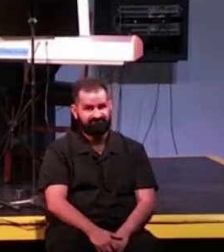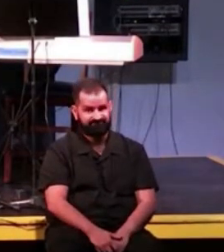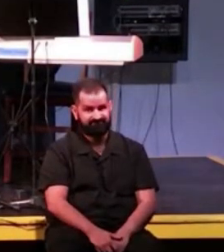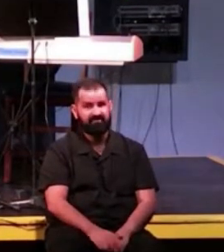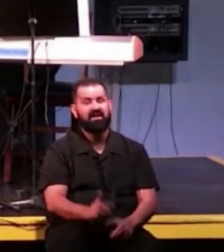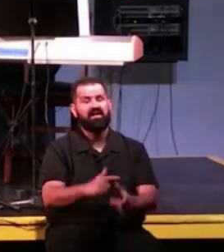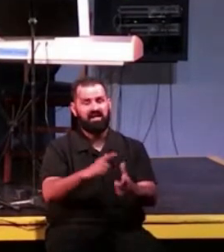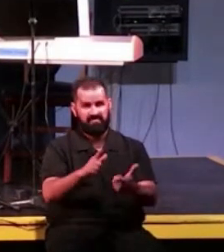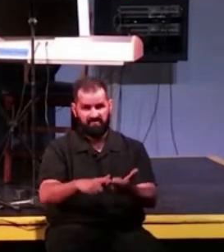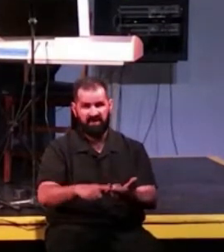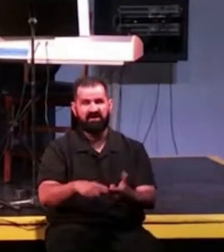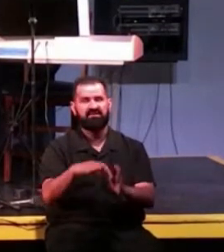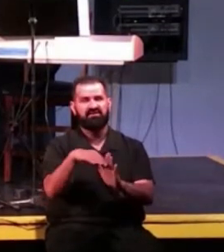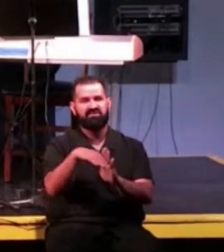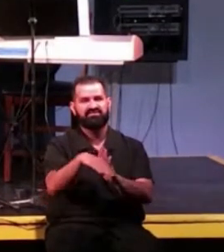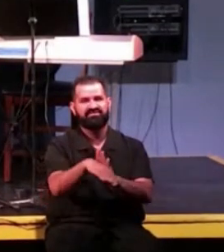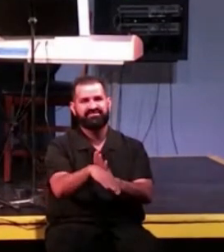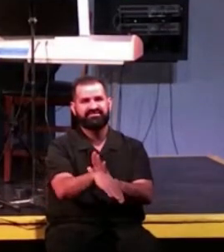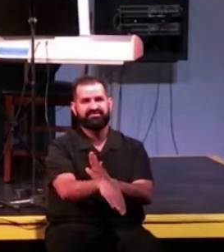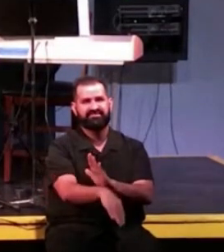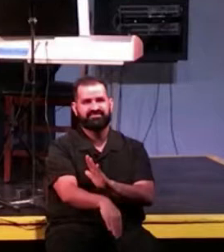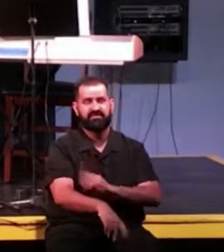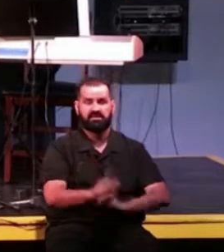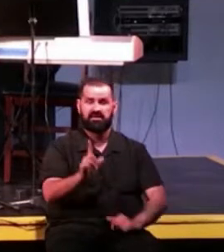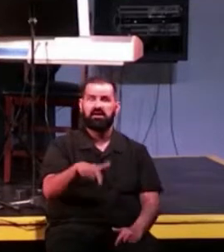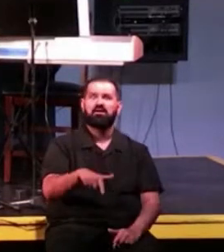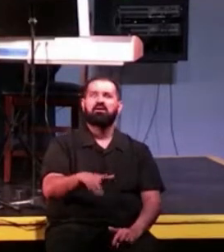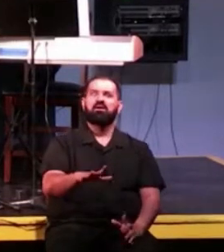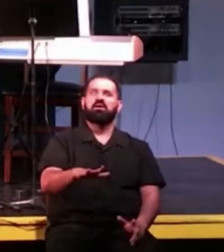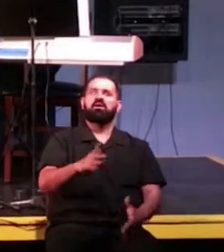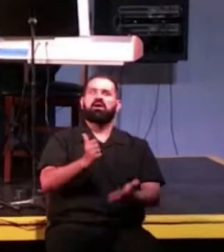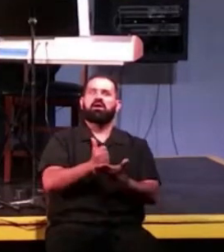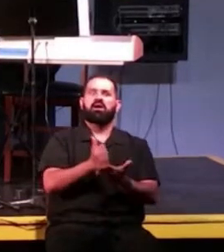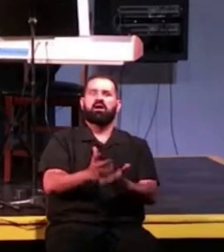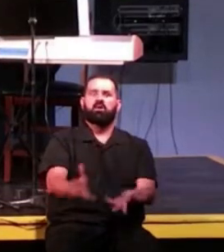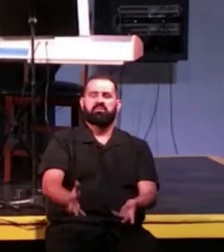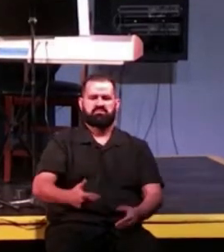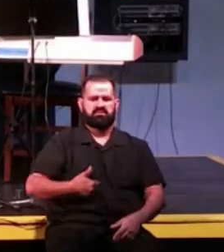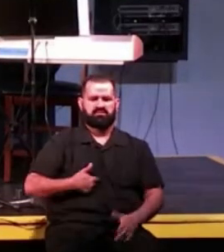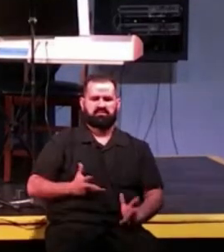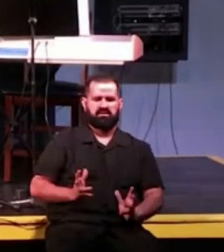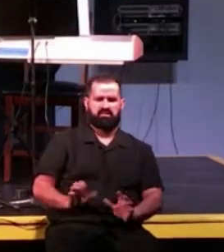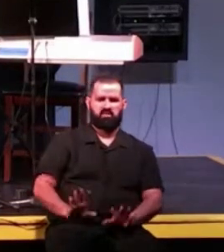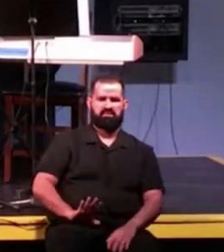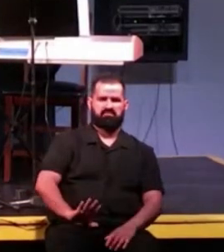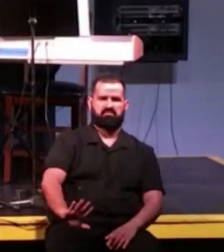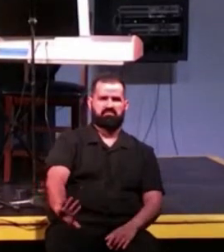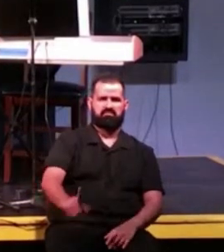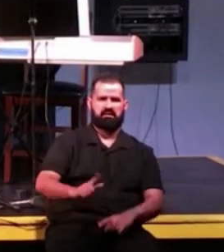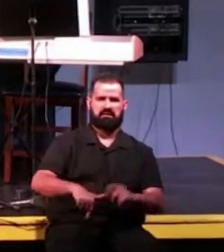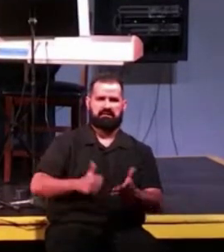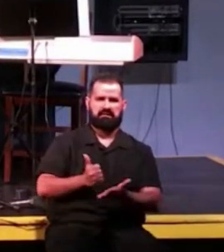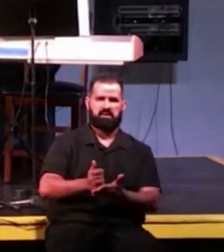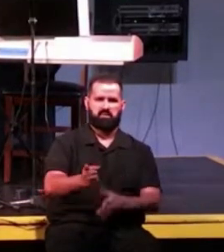And then it goes downhill. And then you're like saying, Pastor, deal with it. I'm like, I don't want them.